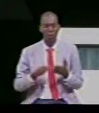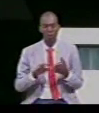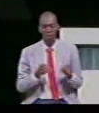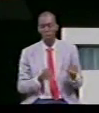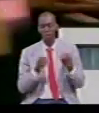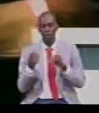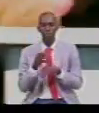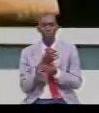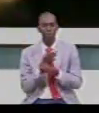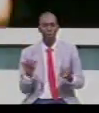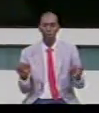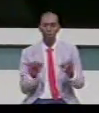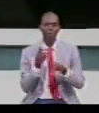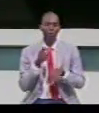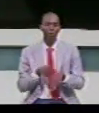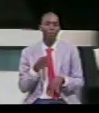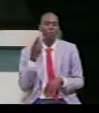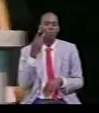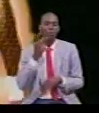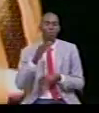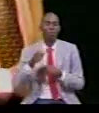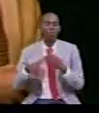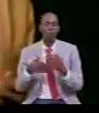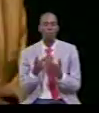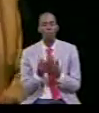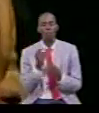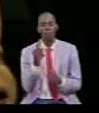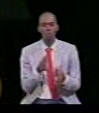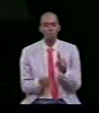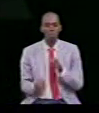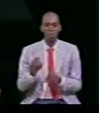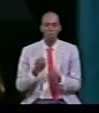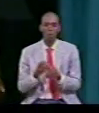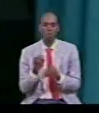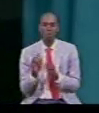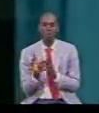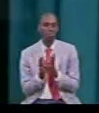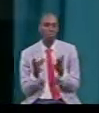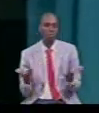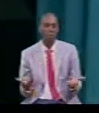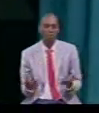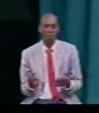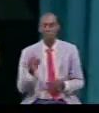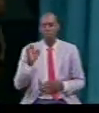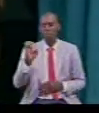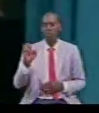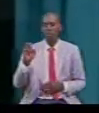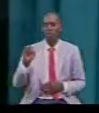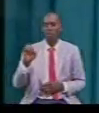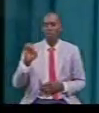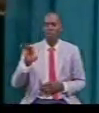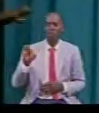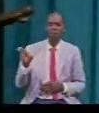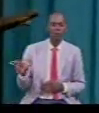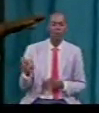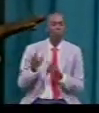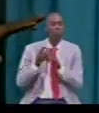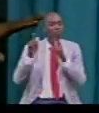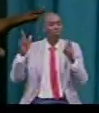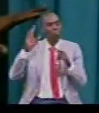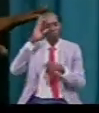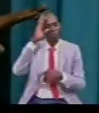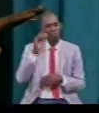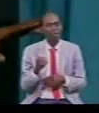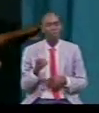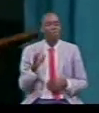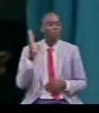same time. Look at all the people in the Bible. Enoch, great man, he could not make members